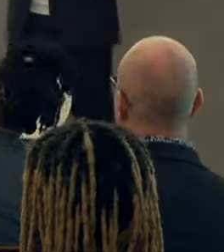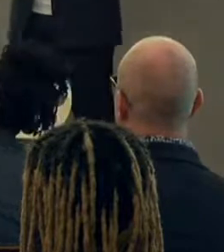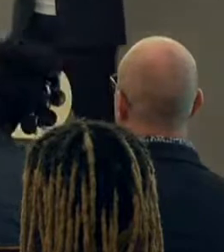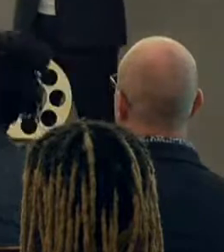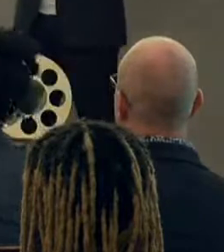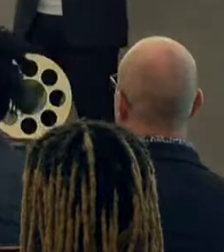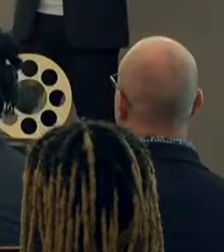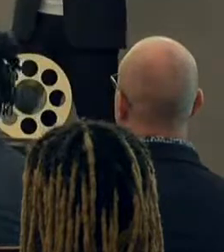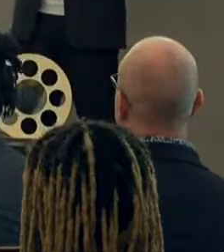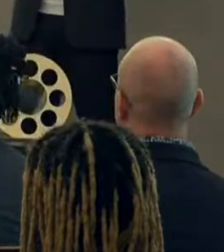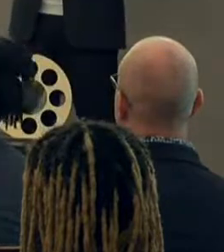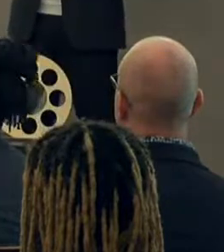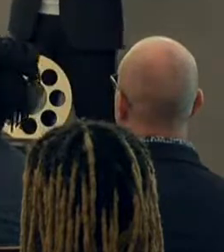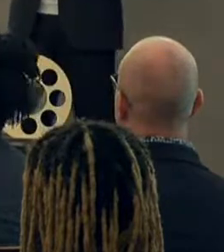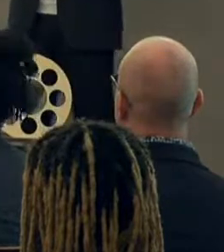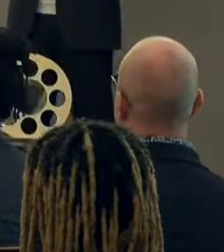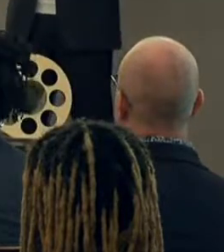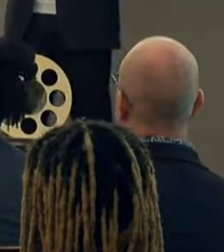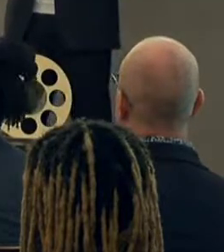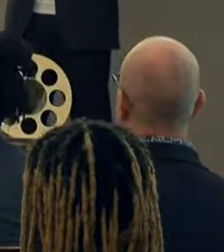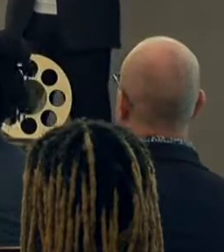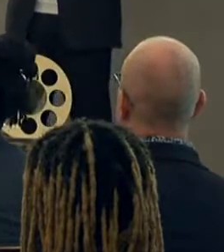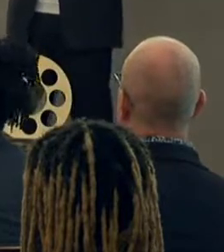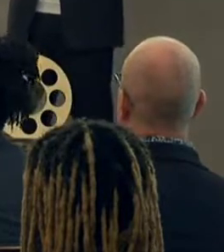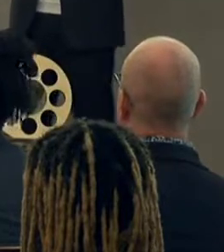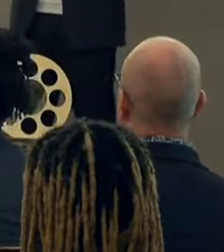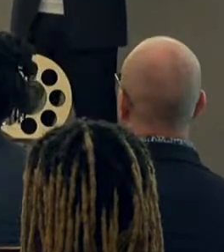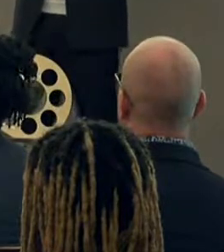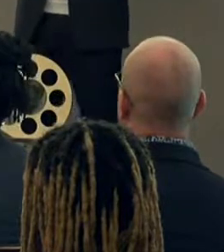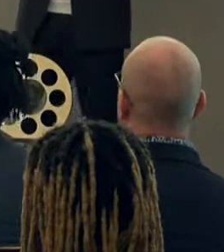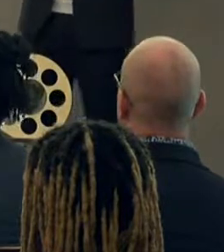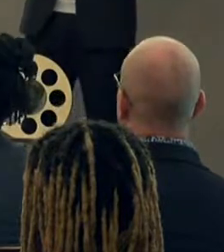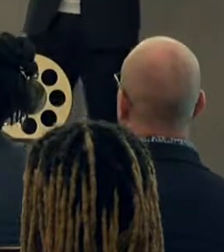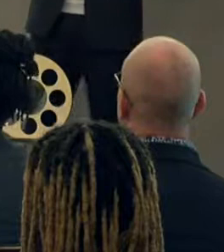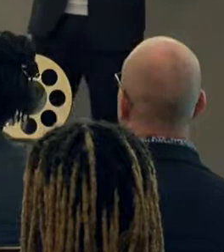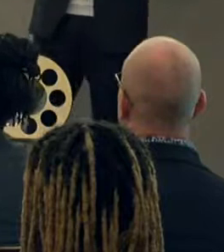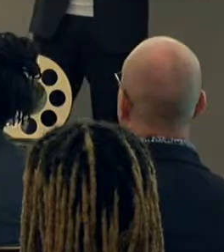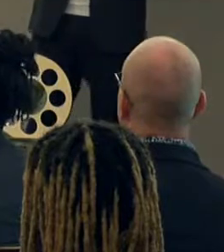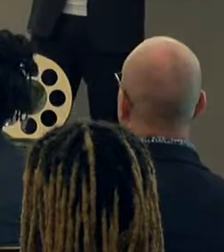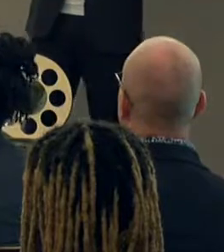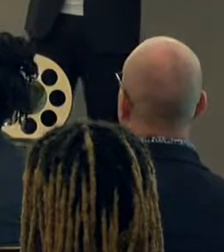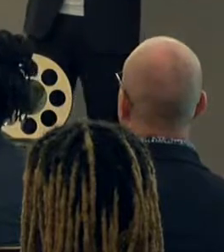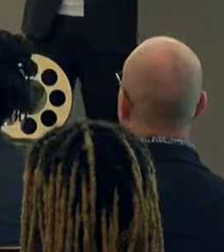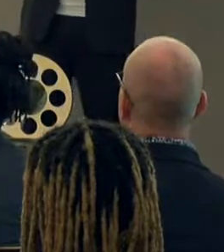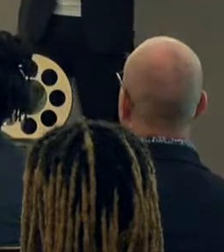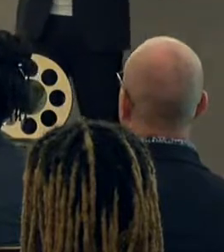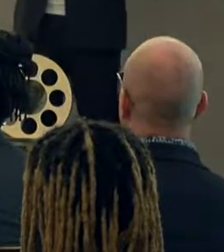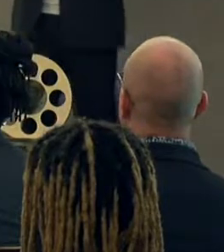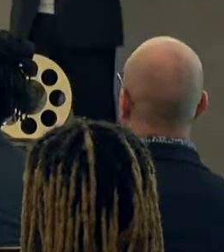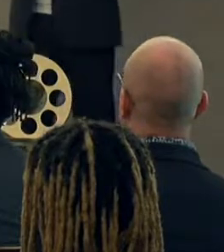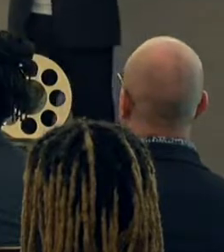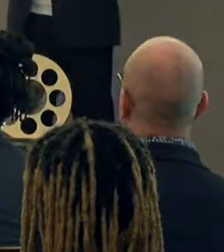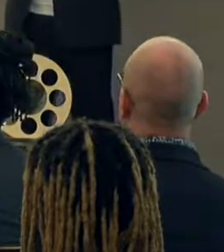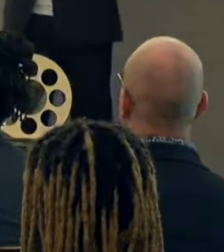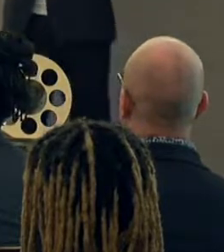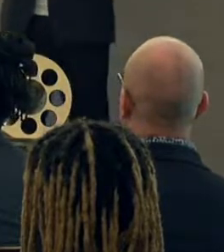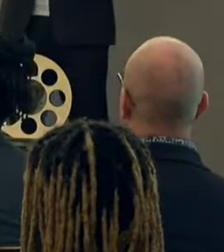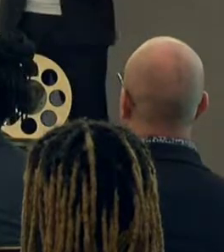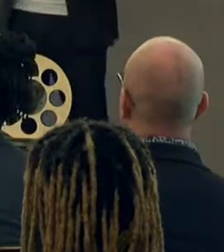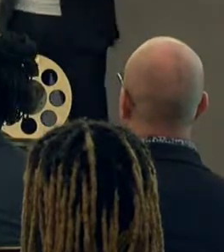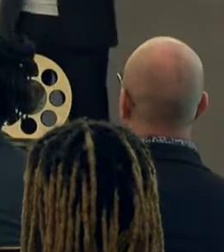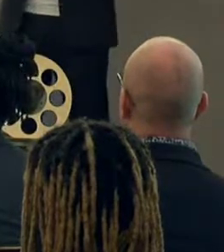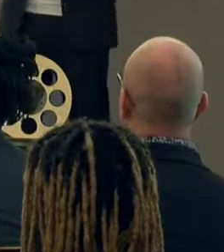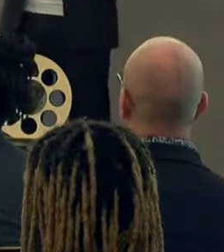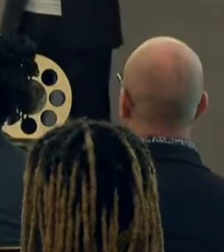to work, and she's so great. She's so, you know, she was selected at the Mostra in Venice, but she doesn't work.